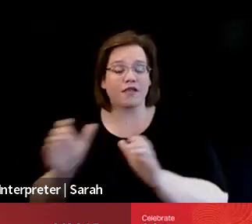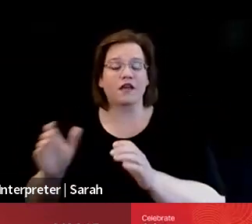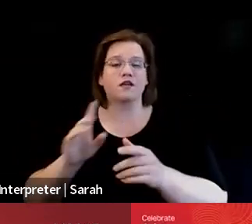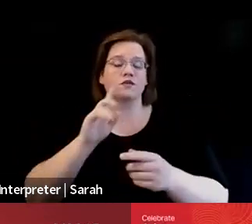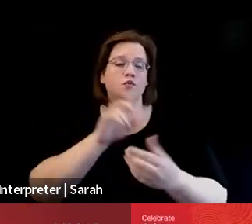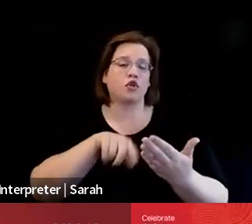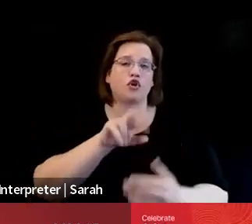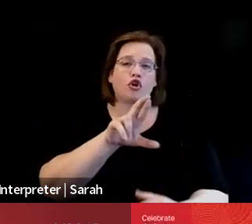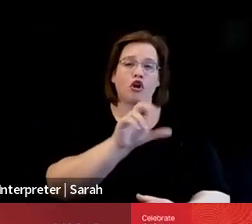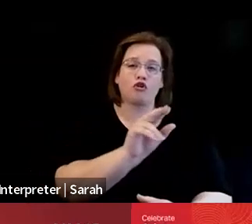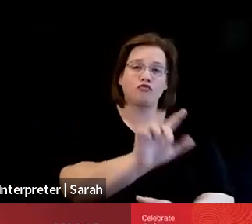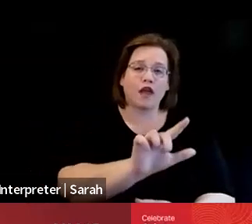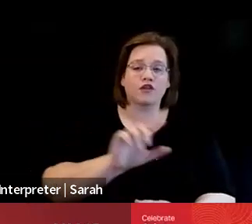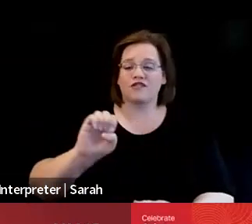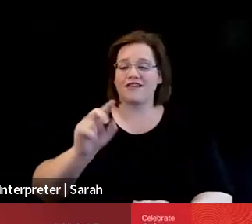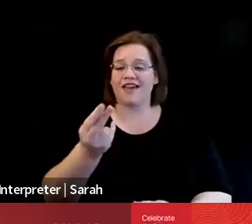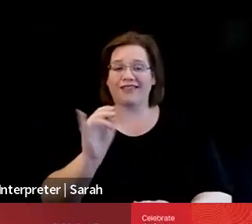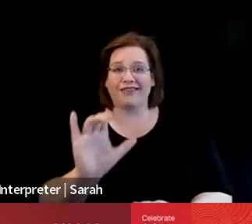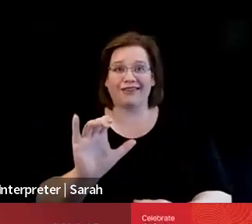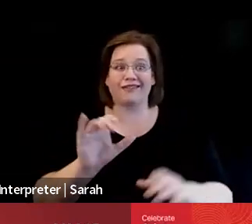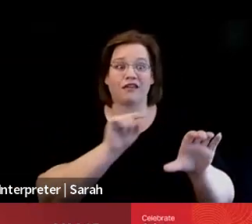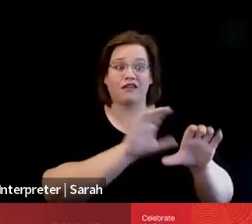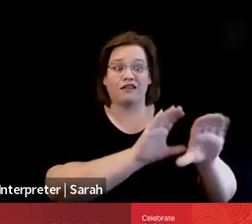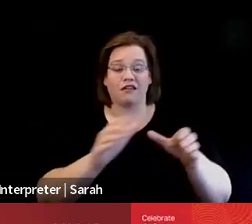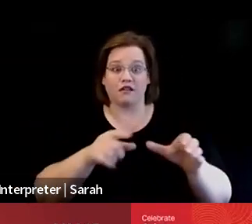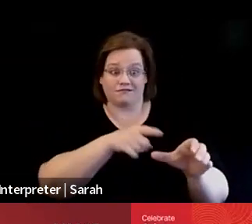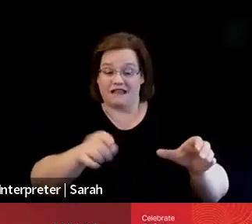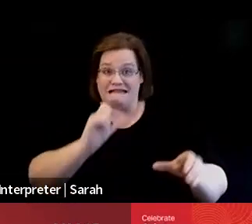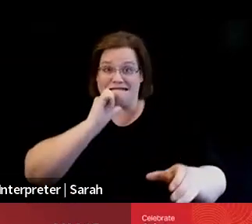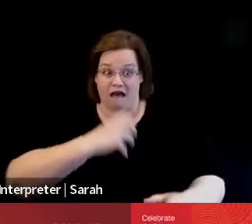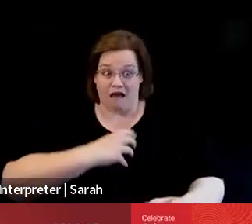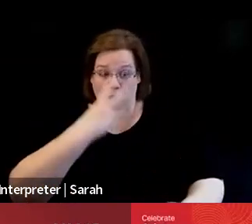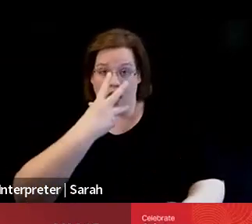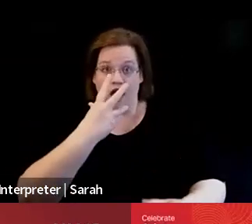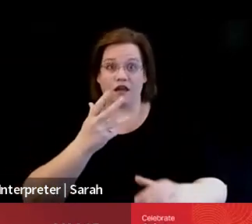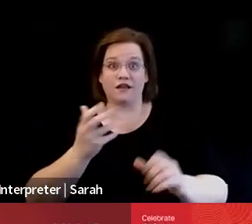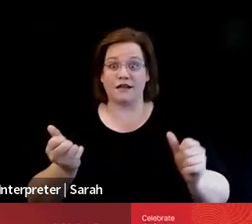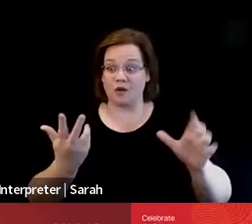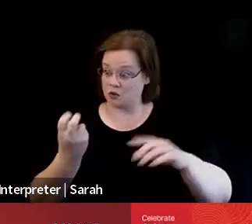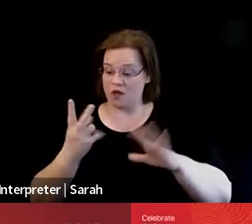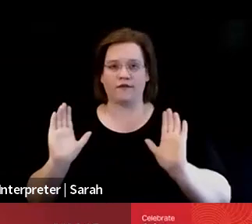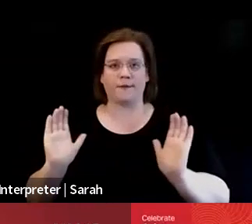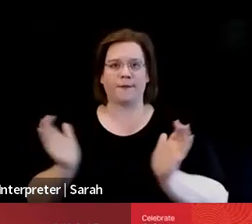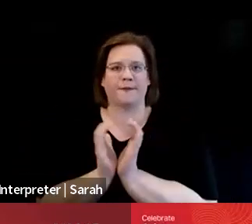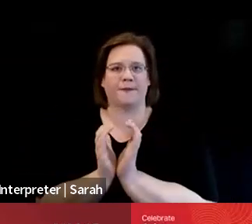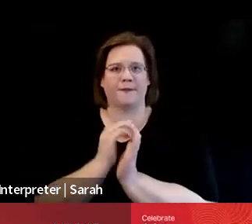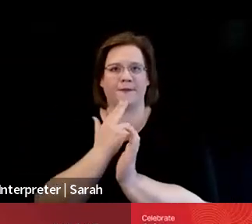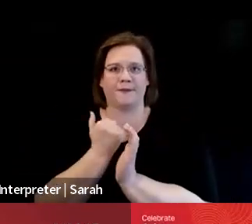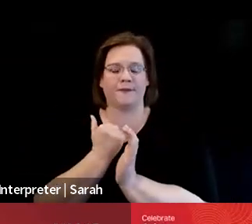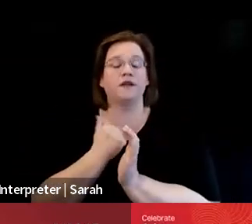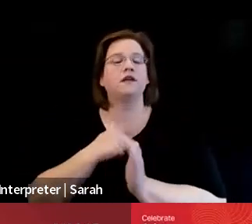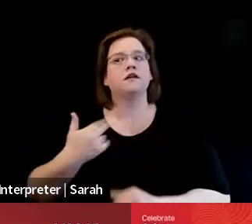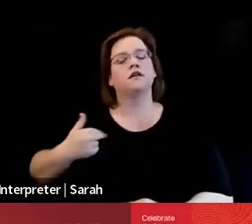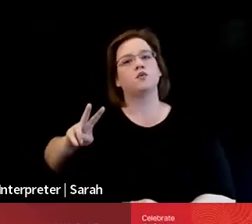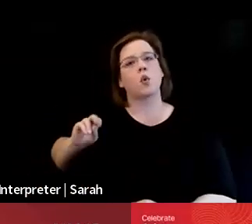ethnic categories other than white, the numbers are even fewer. And at least in 2003, the